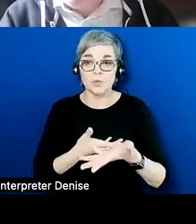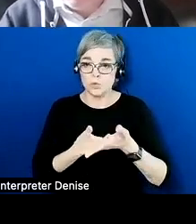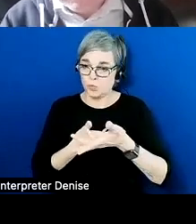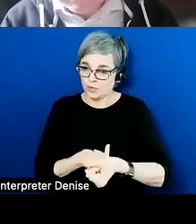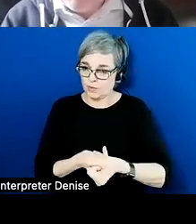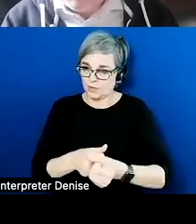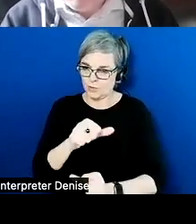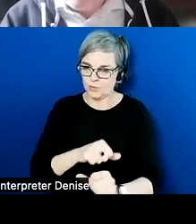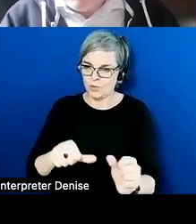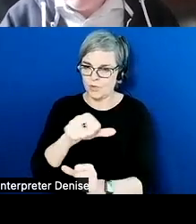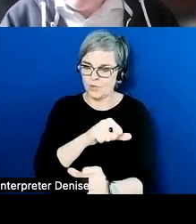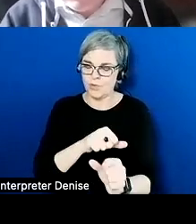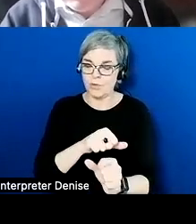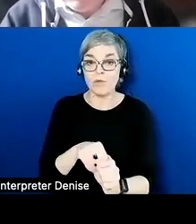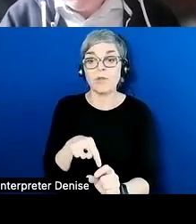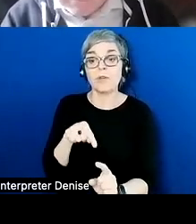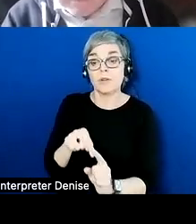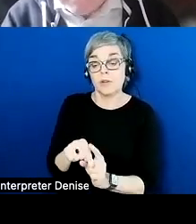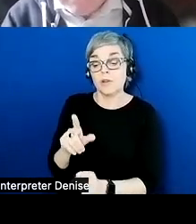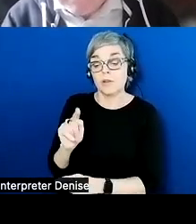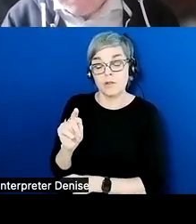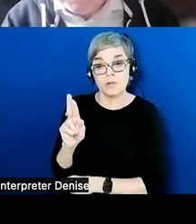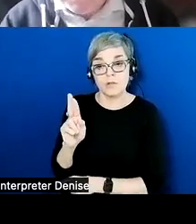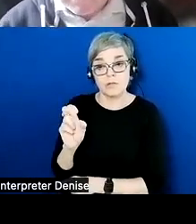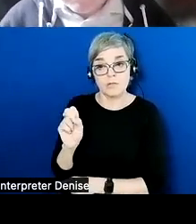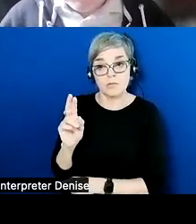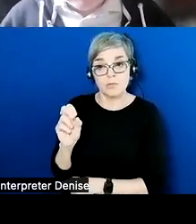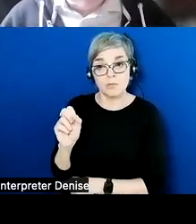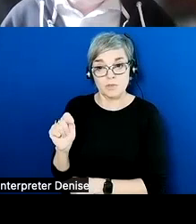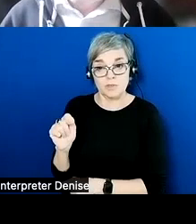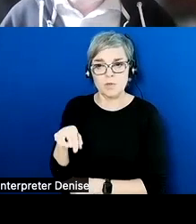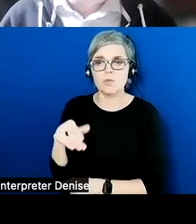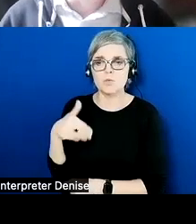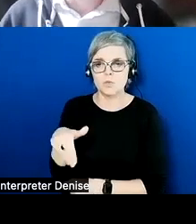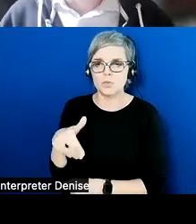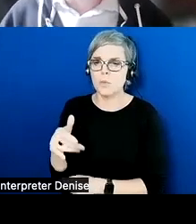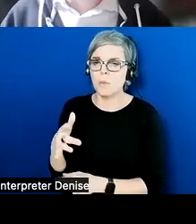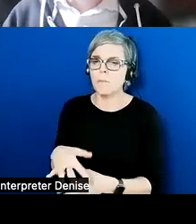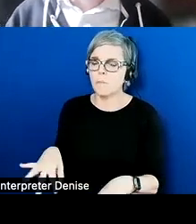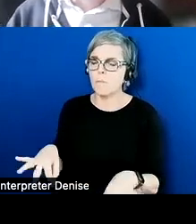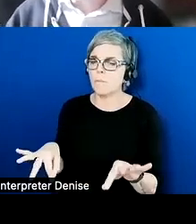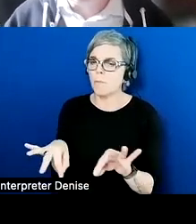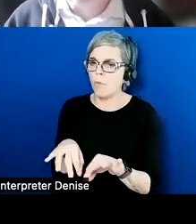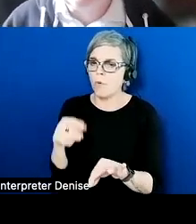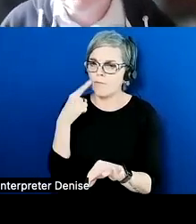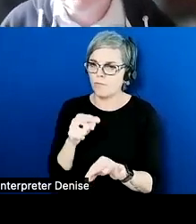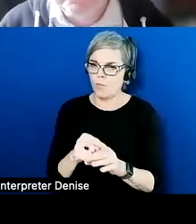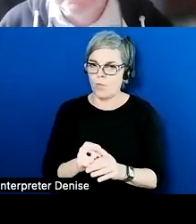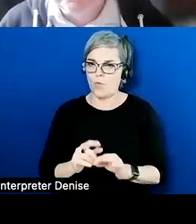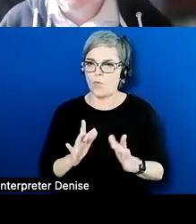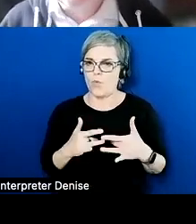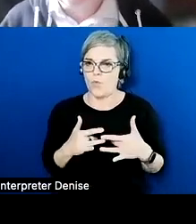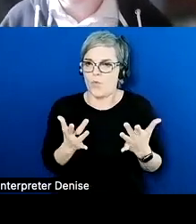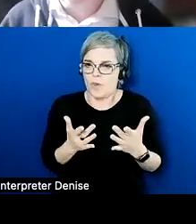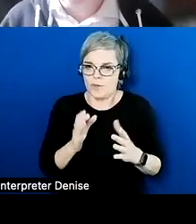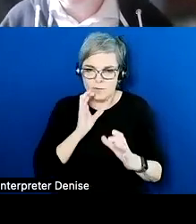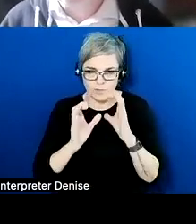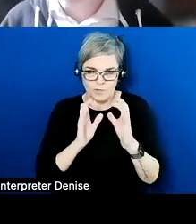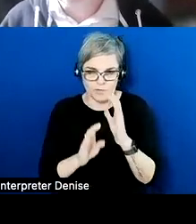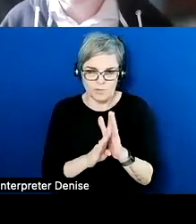key concept in the idea of early communication development. Yep.